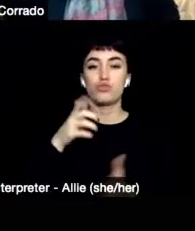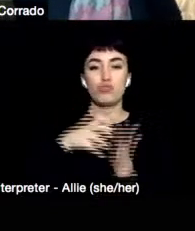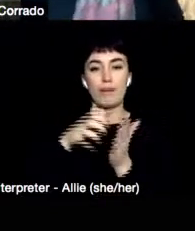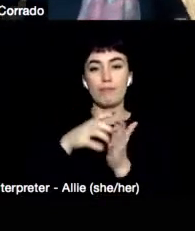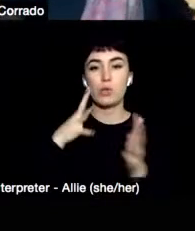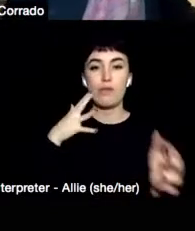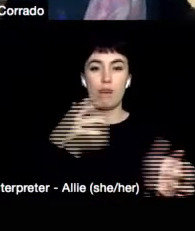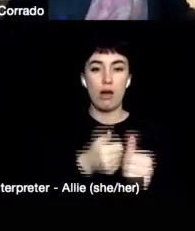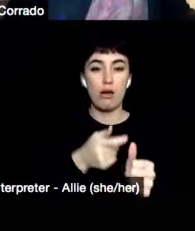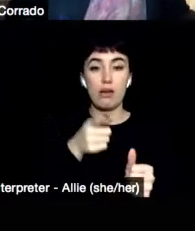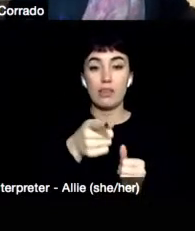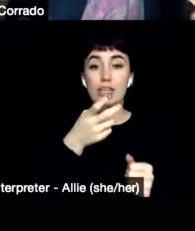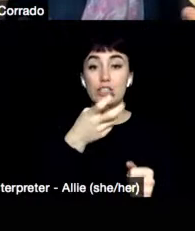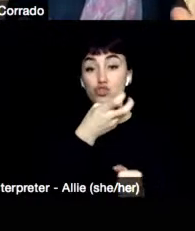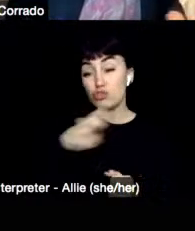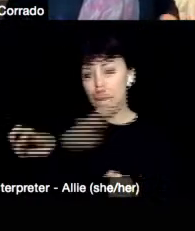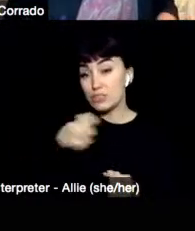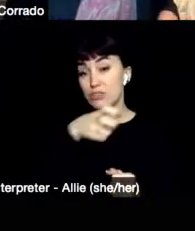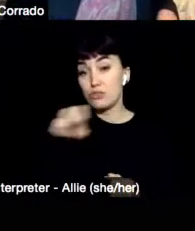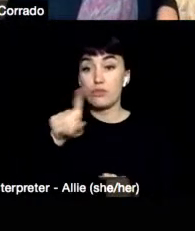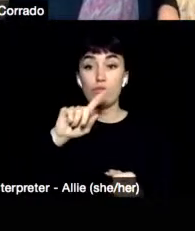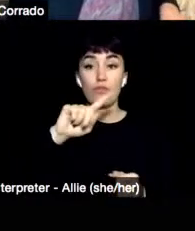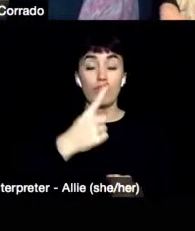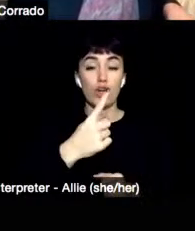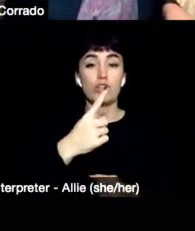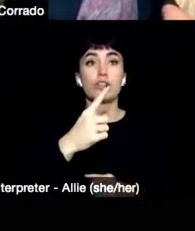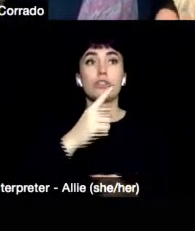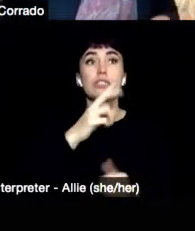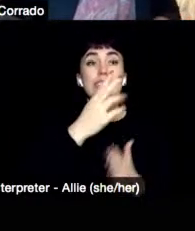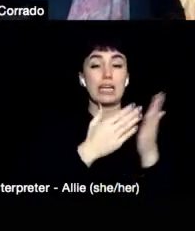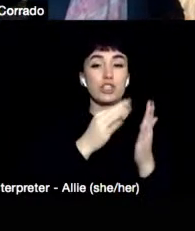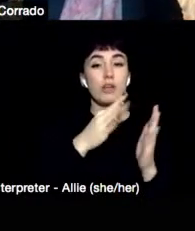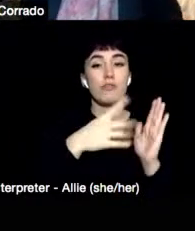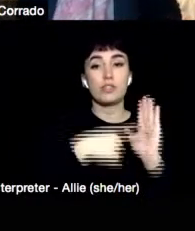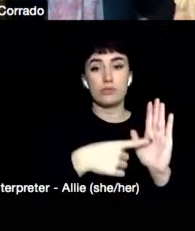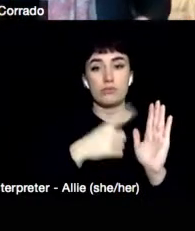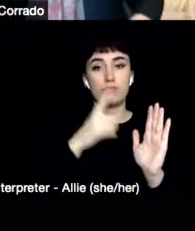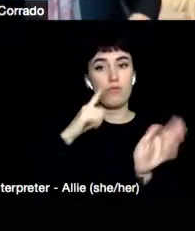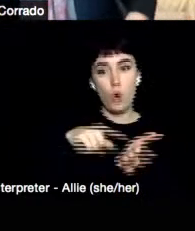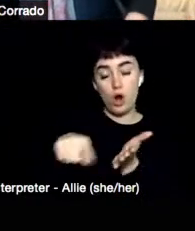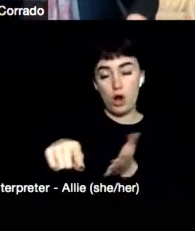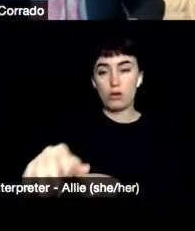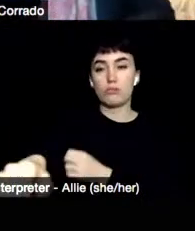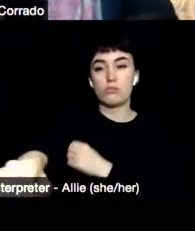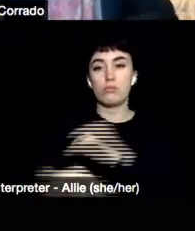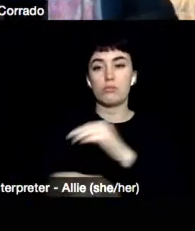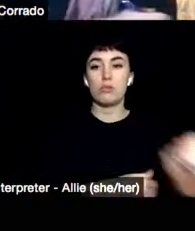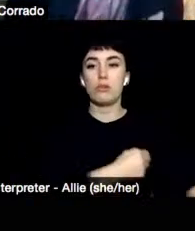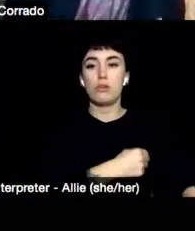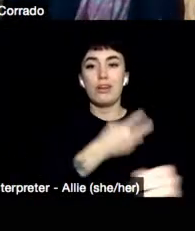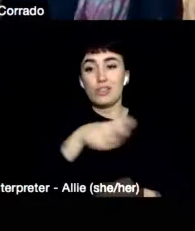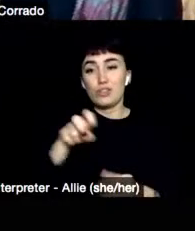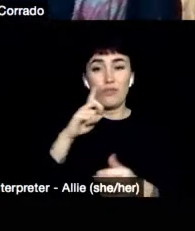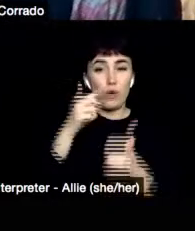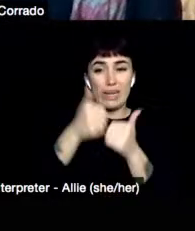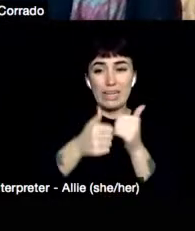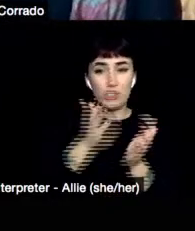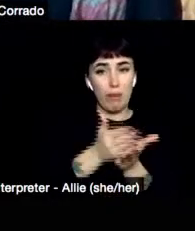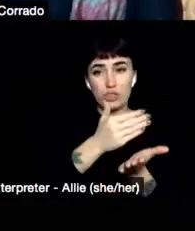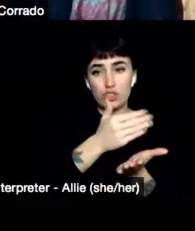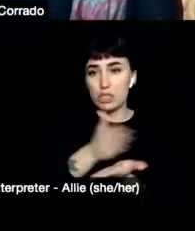these transfers in the first section of this represent transfers within each of the